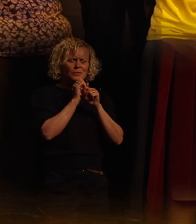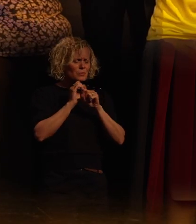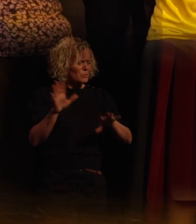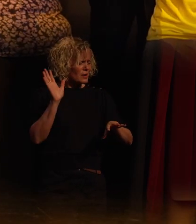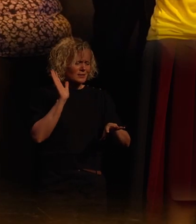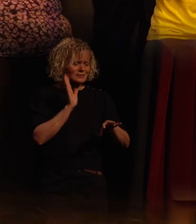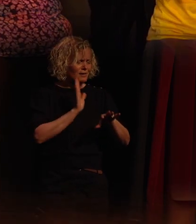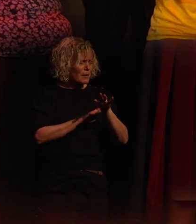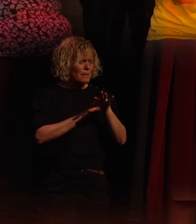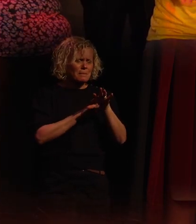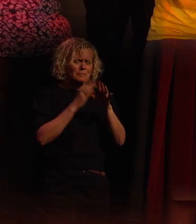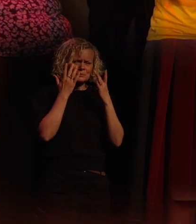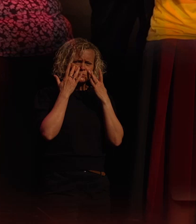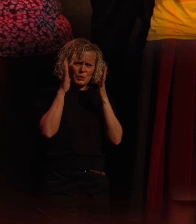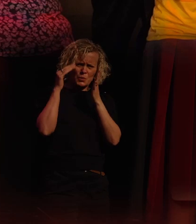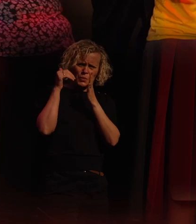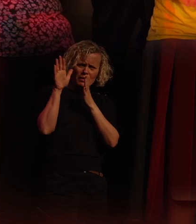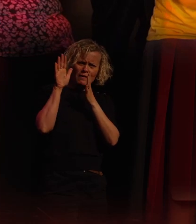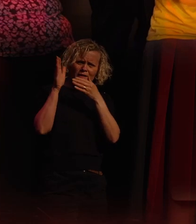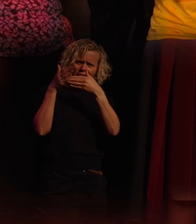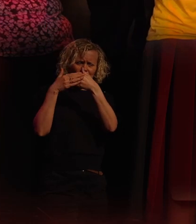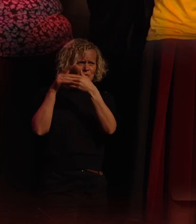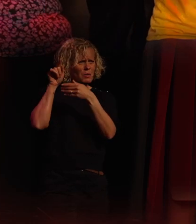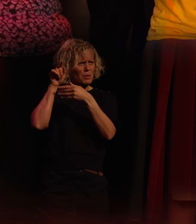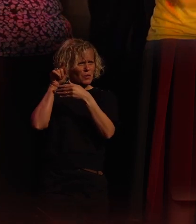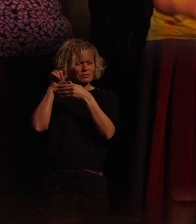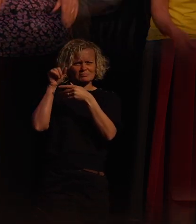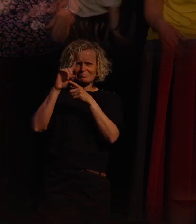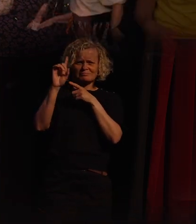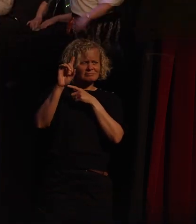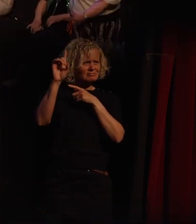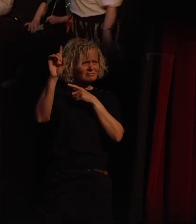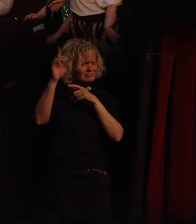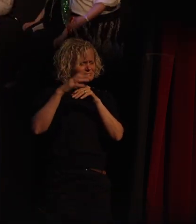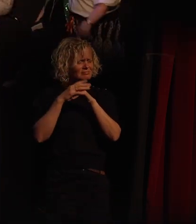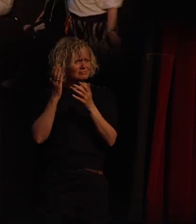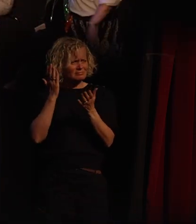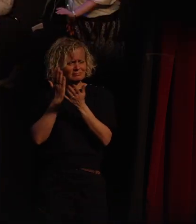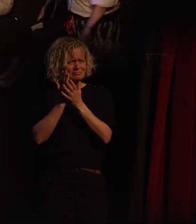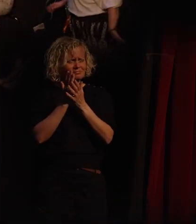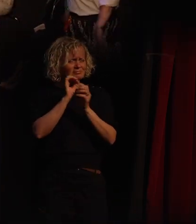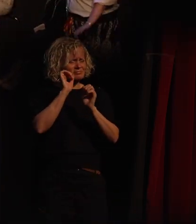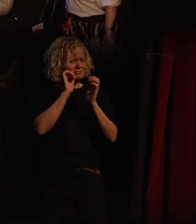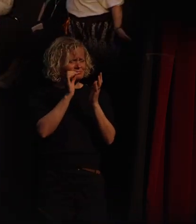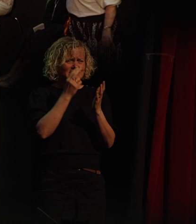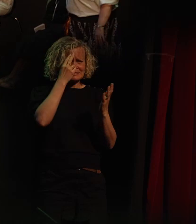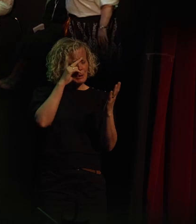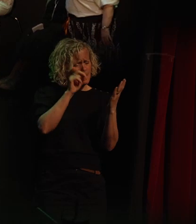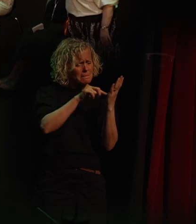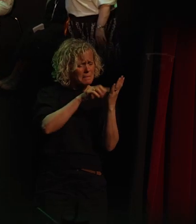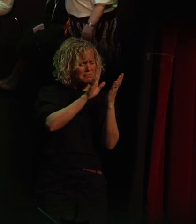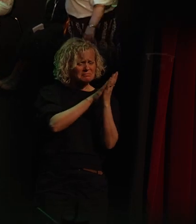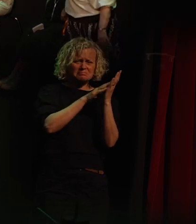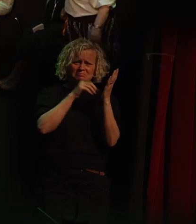four. Show one, him two, what the door is for. Shake your arms out. Are you